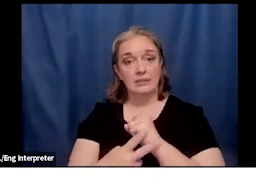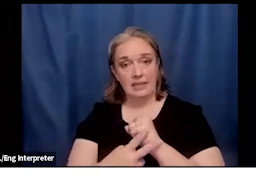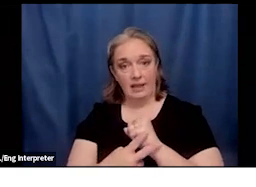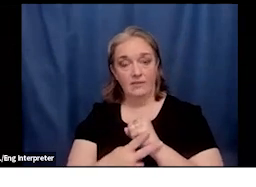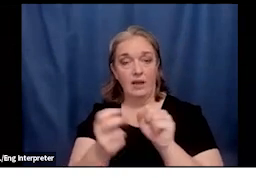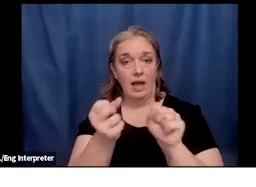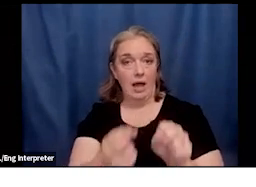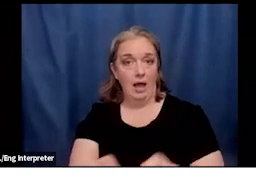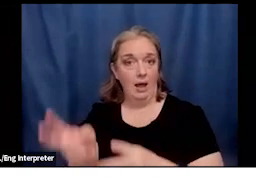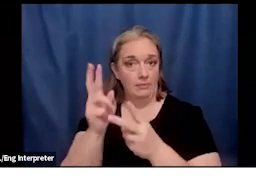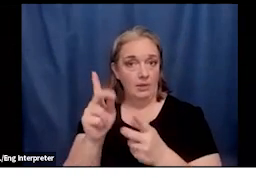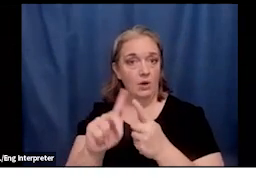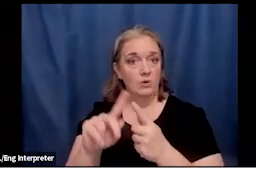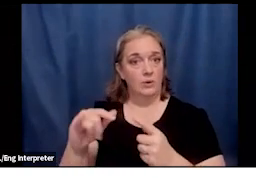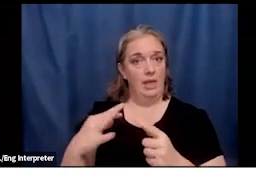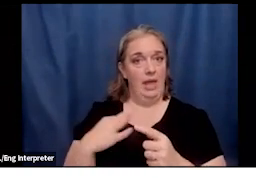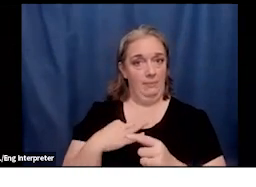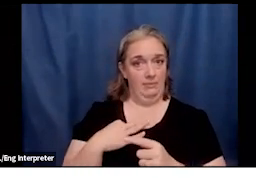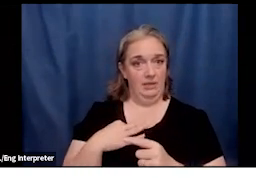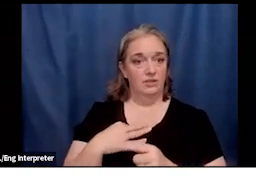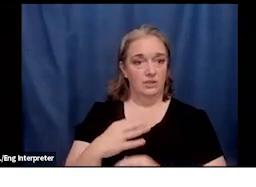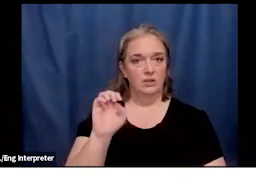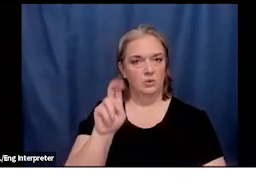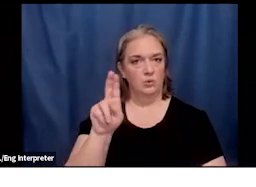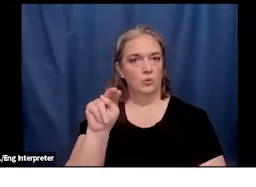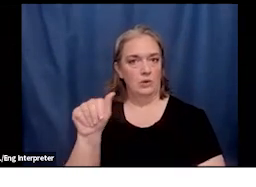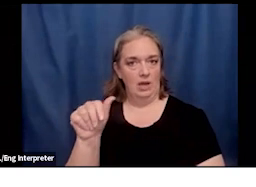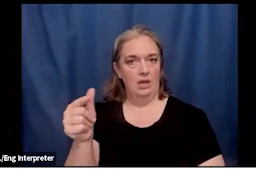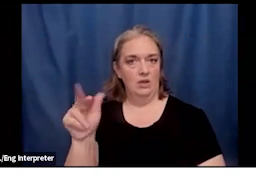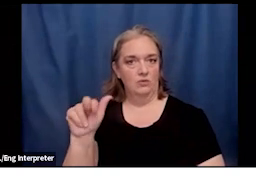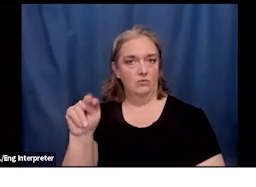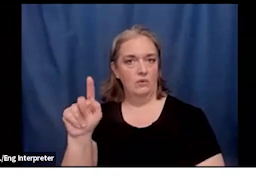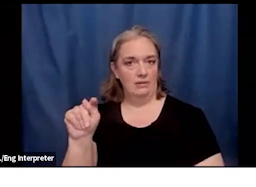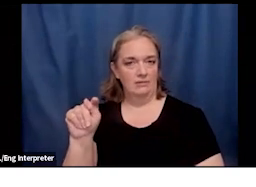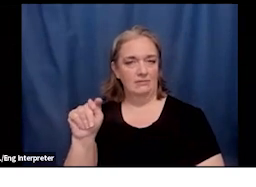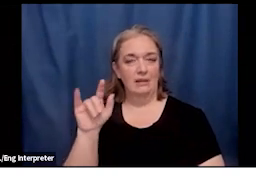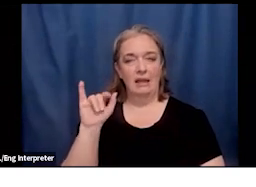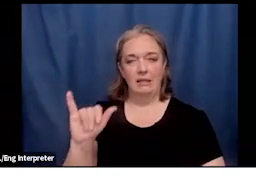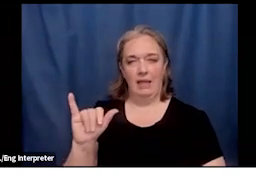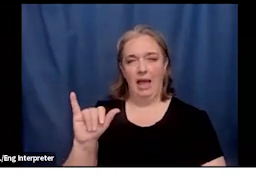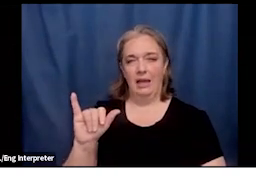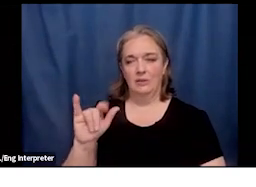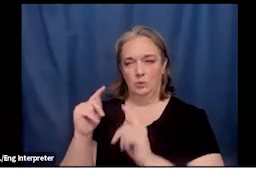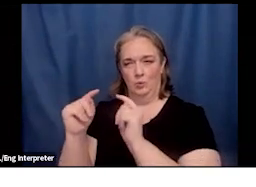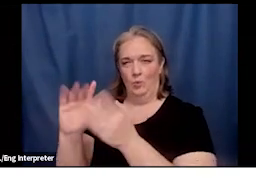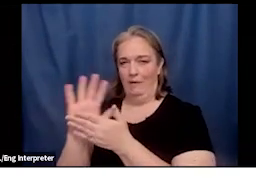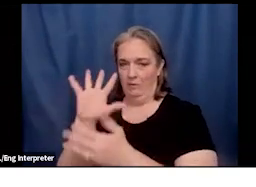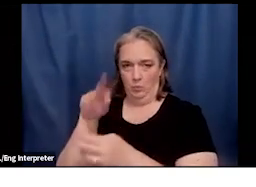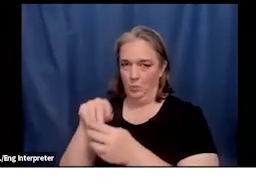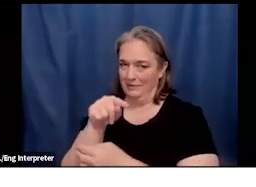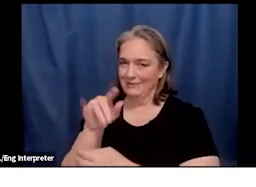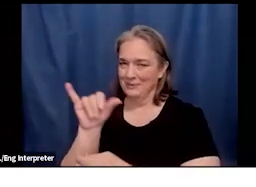to the application in Unigrants. The grant tutorial, application video, goes through this step by step as